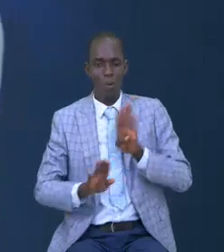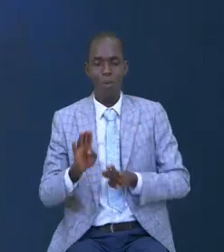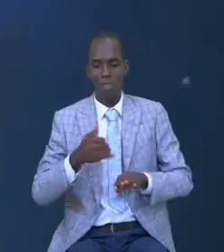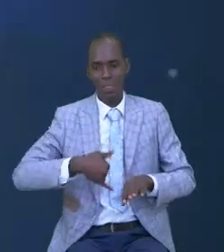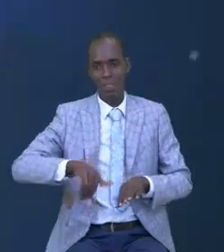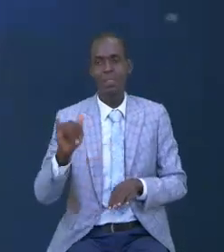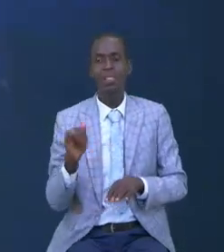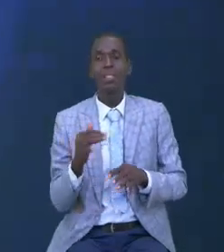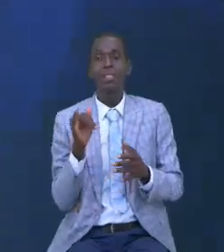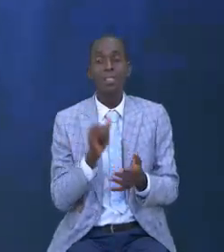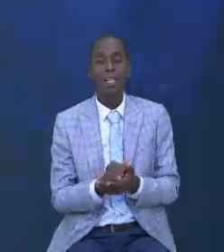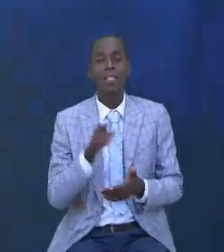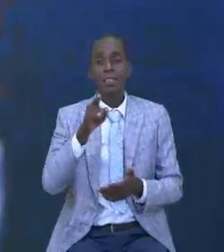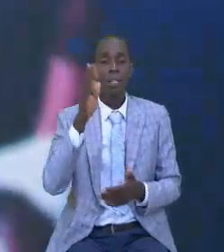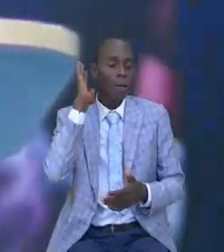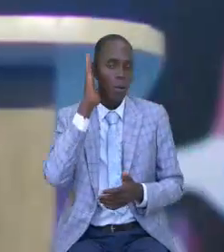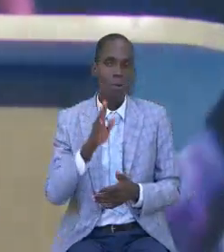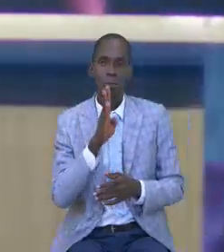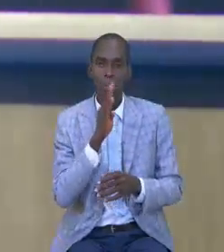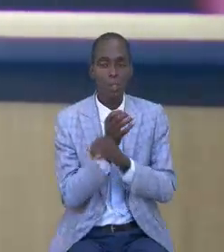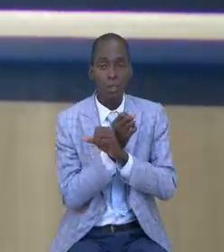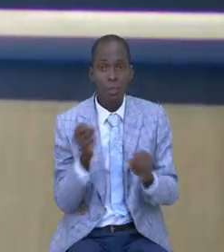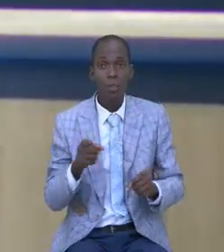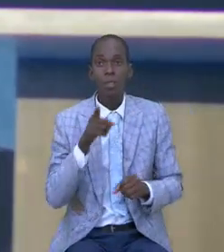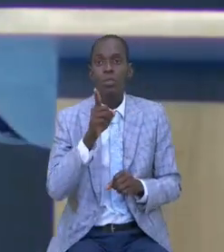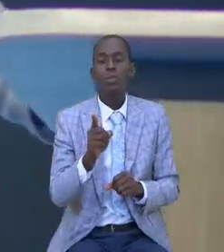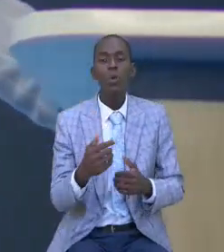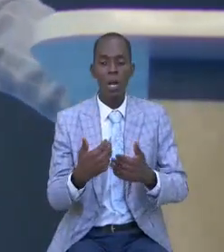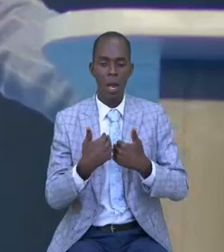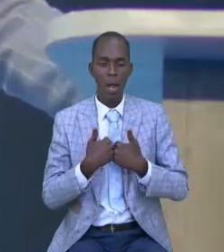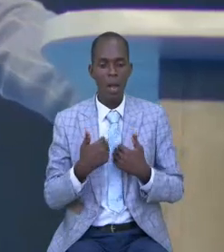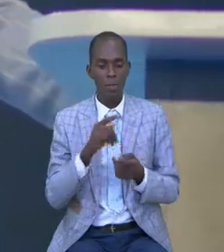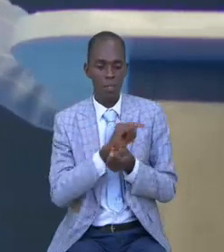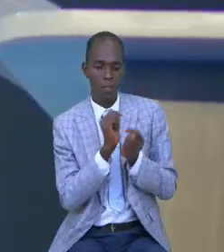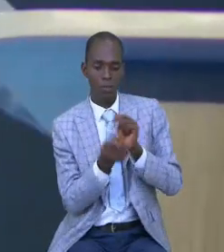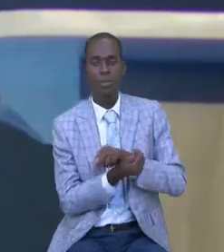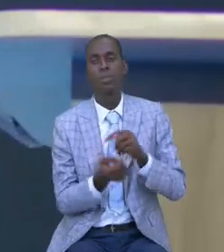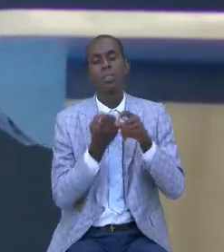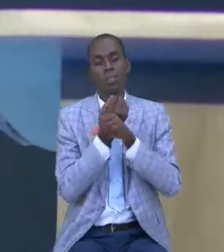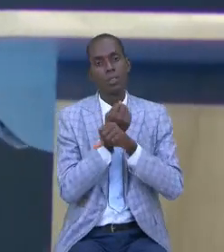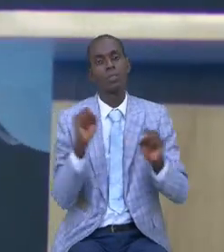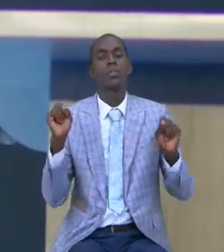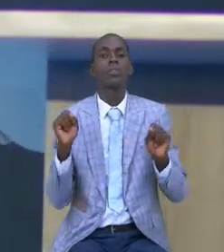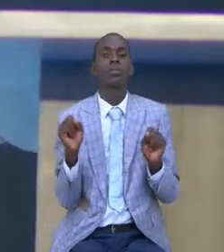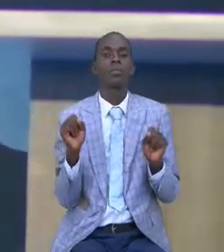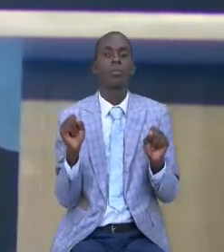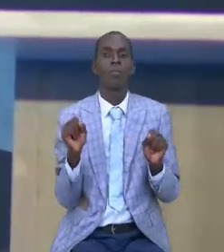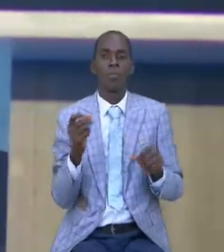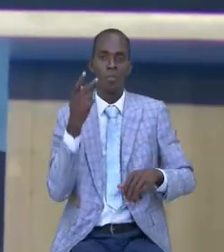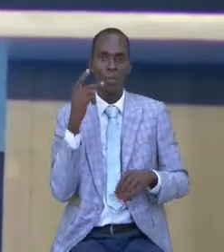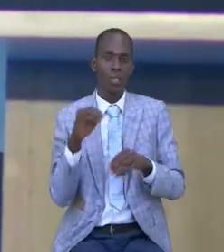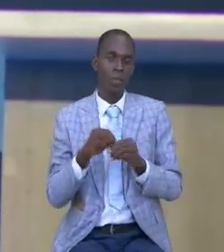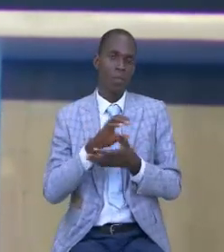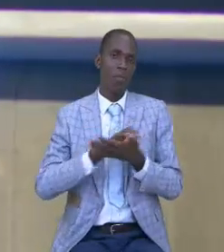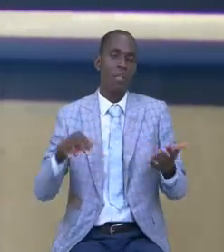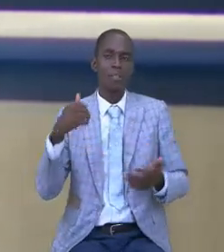woman, thou shalt be saved. You'll have transforming salvation. Look at